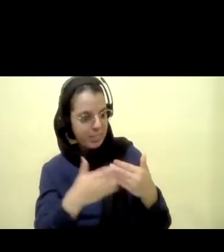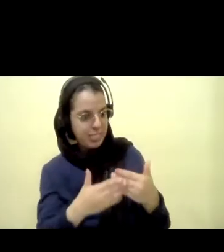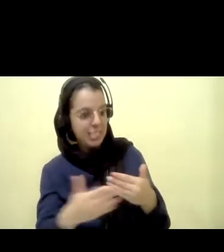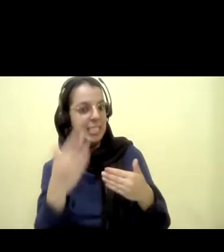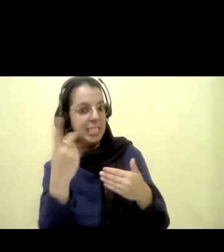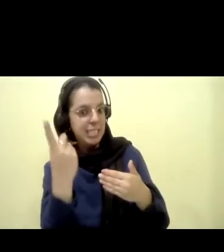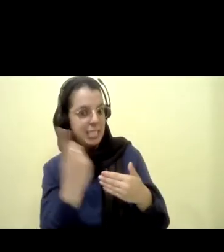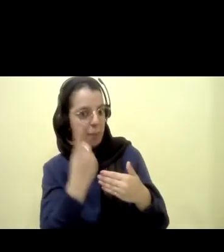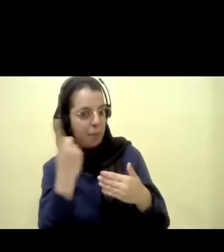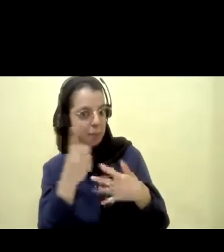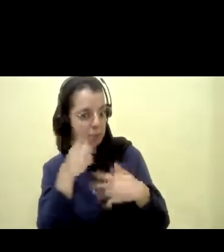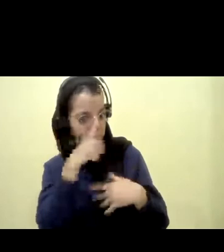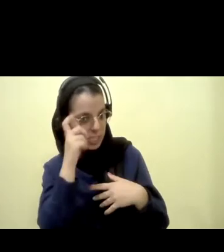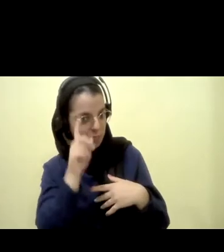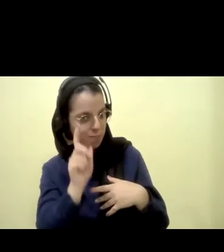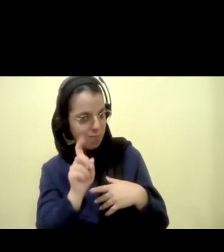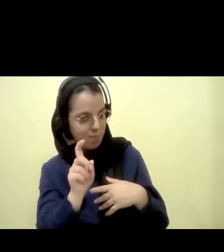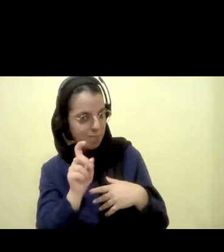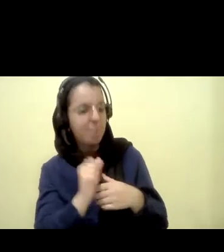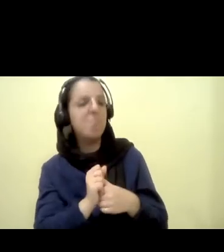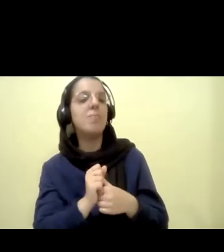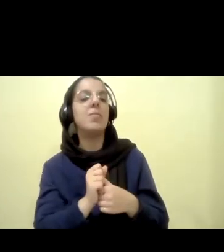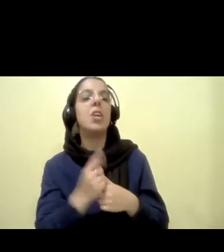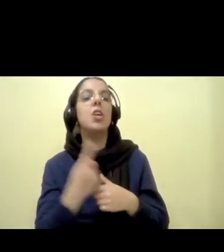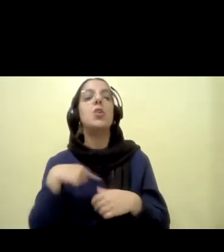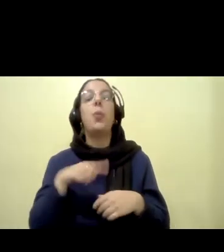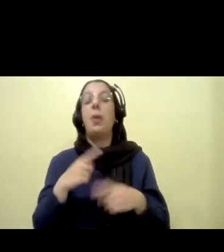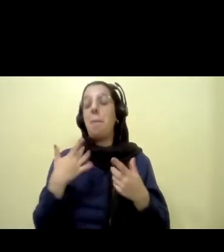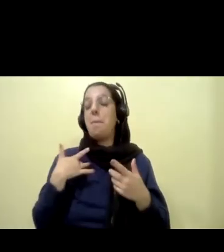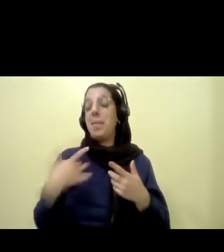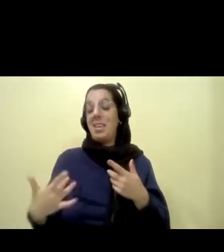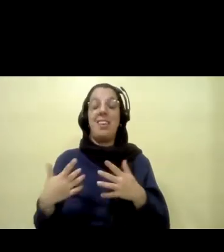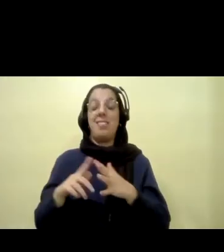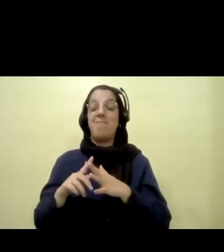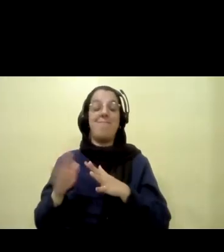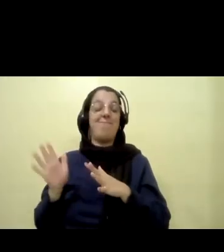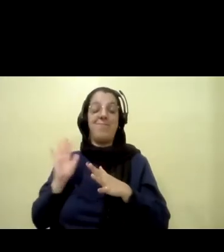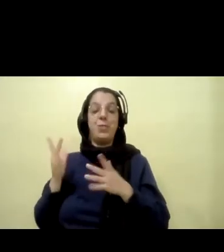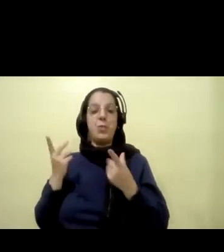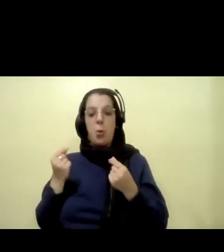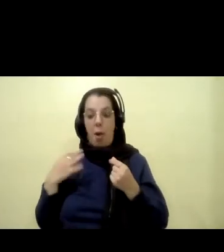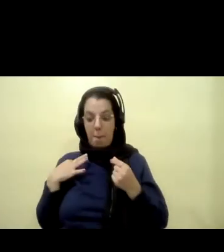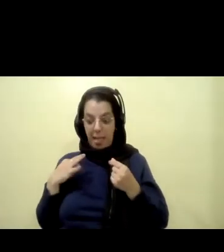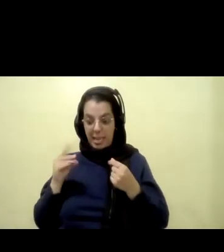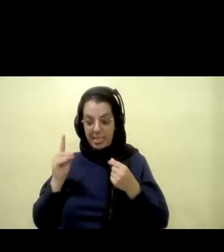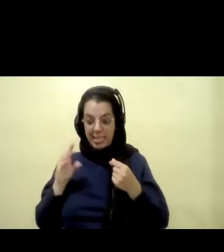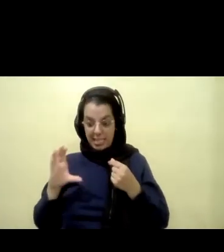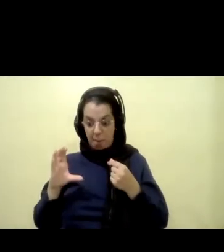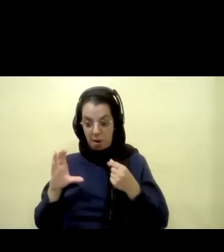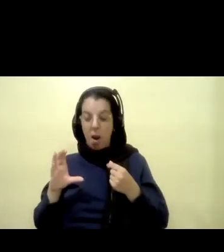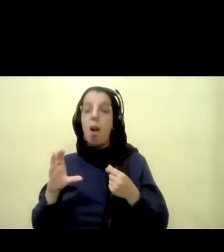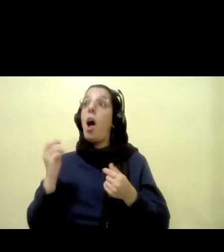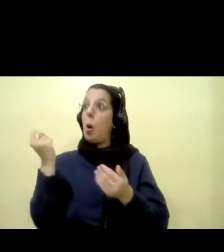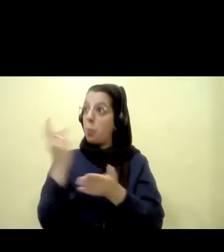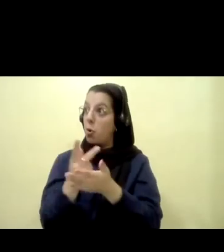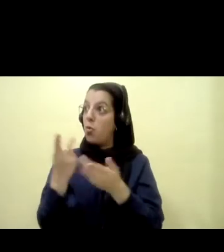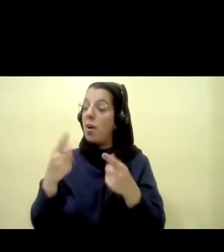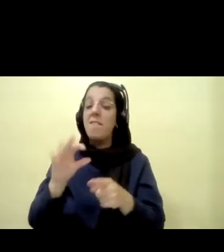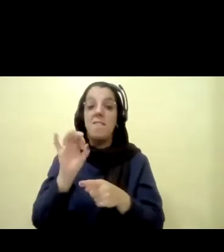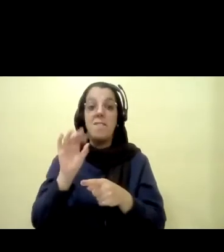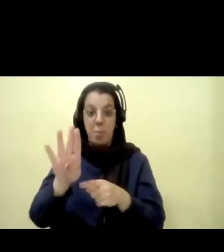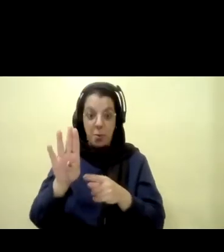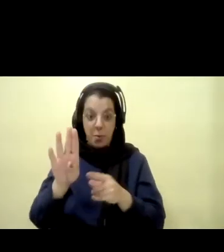Originally, the original rhythm of this project is you apply in December, you find out in February, and then you hit the ground running to produce in